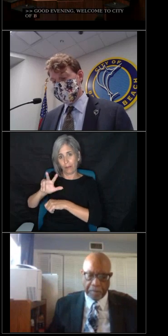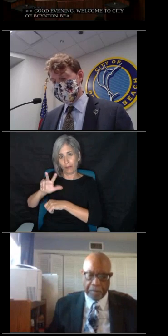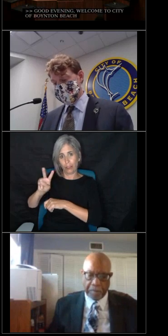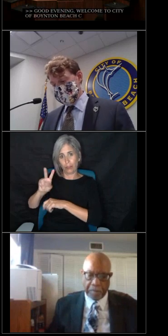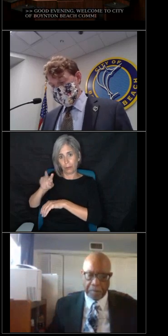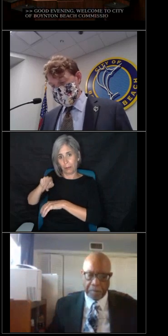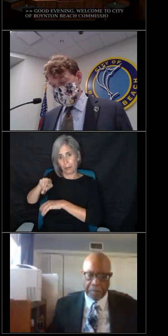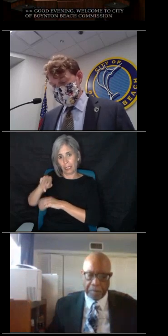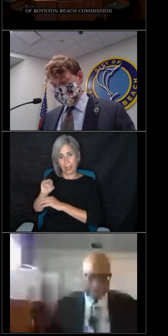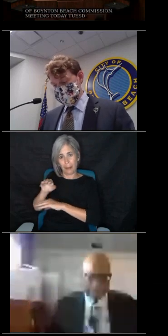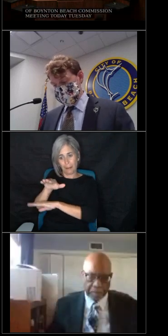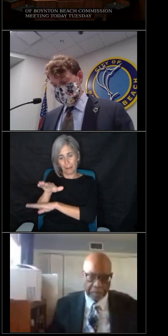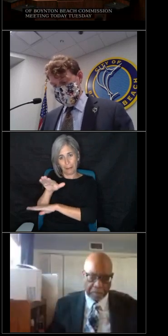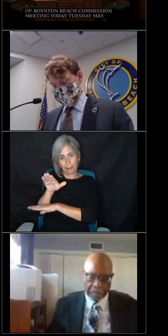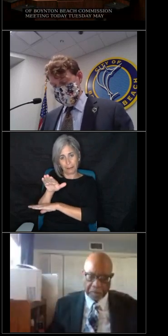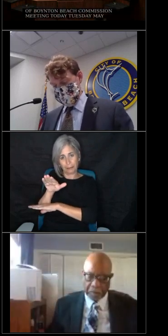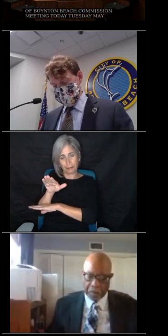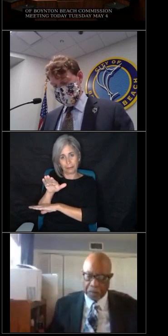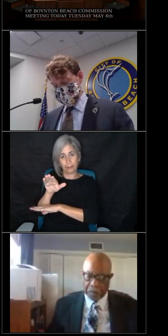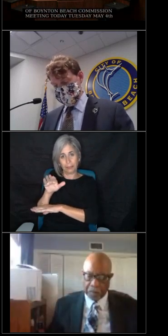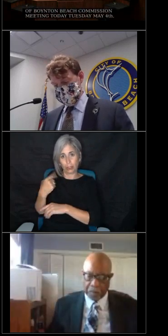p.m.